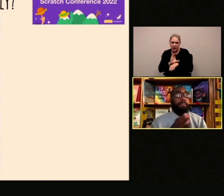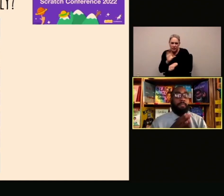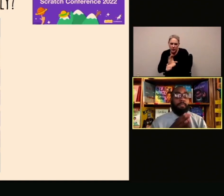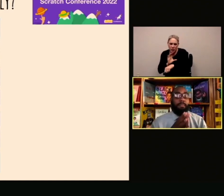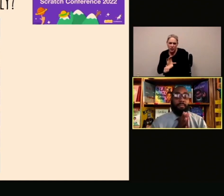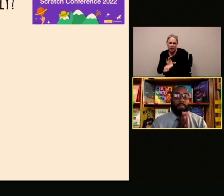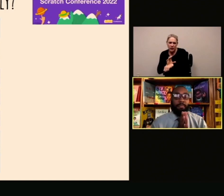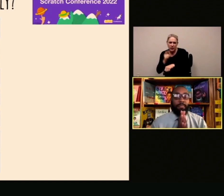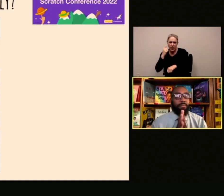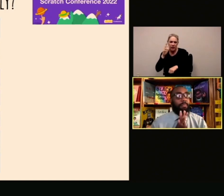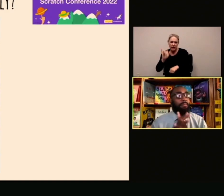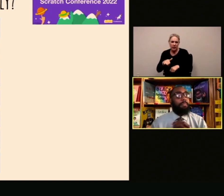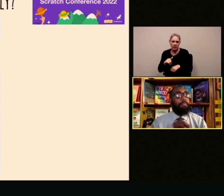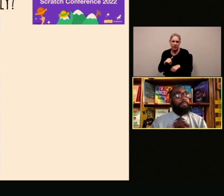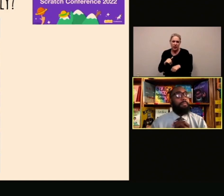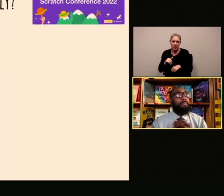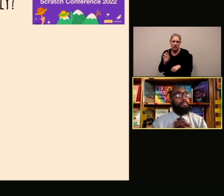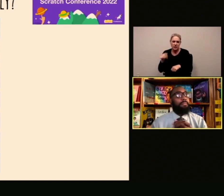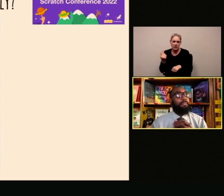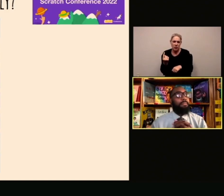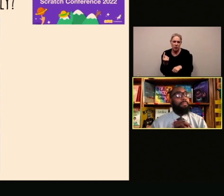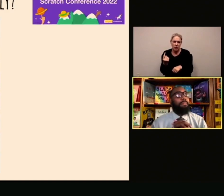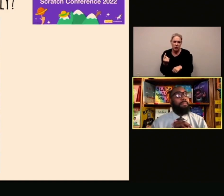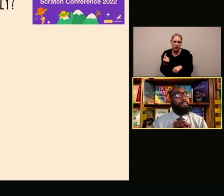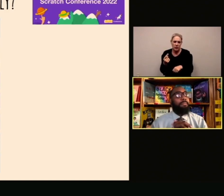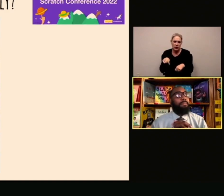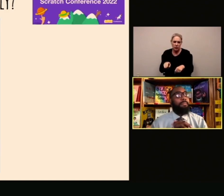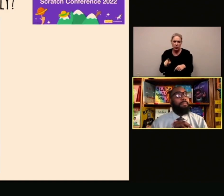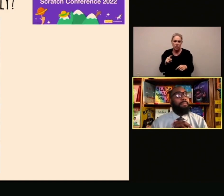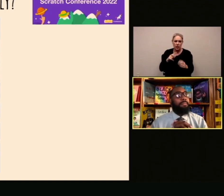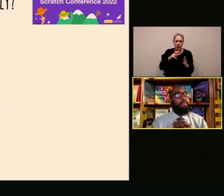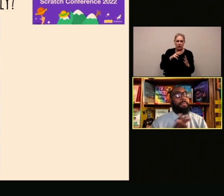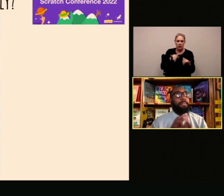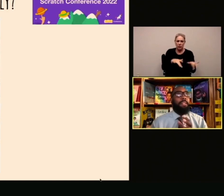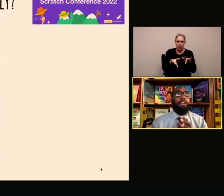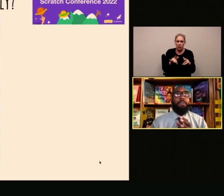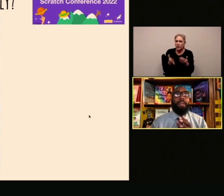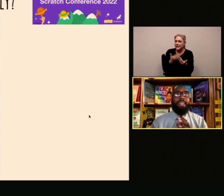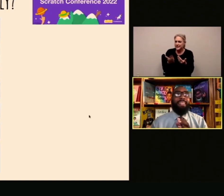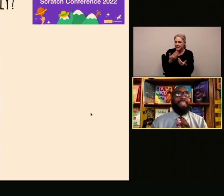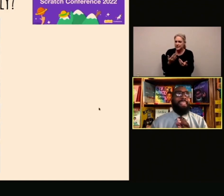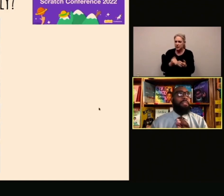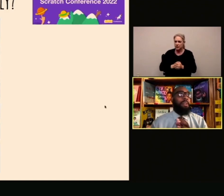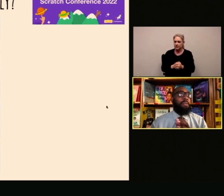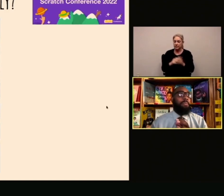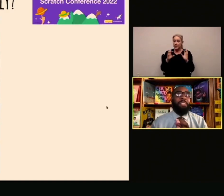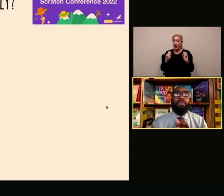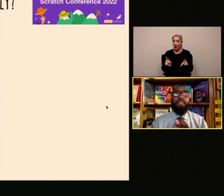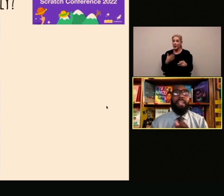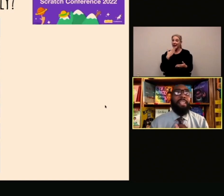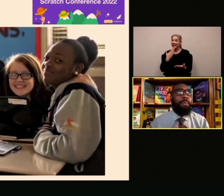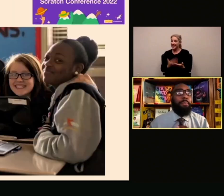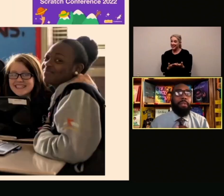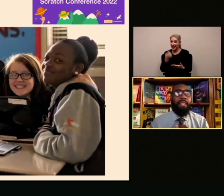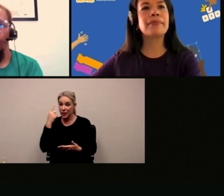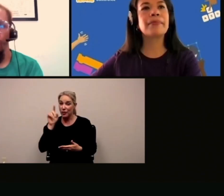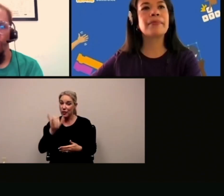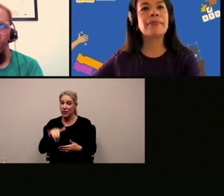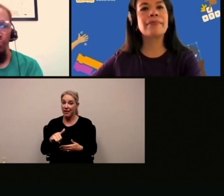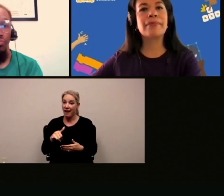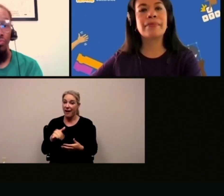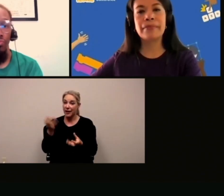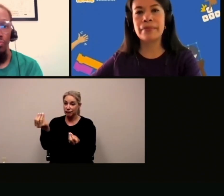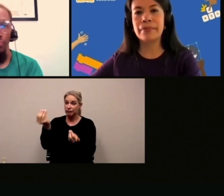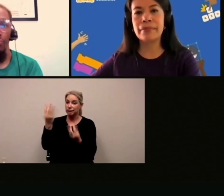worth to say that it's only through coding that's easier. All right, thank you very much for that input there as